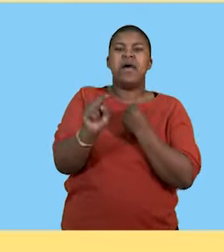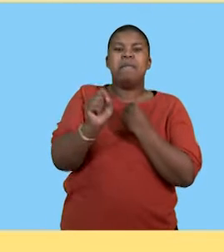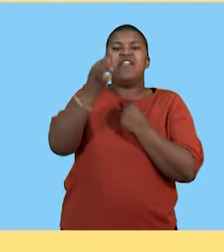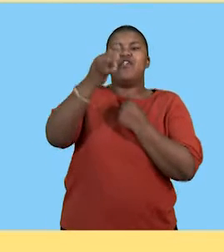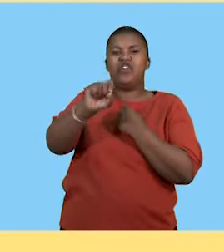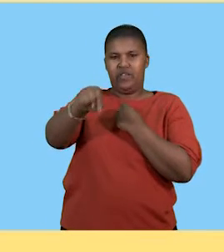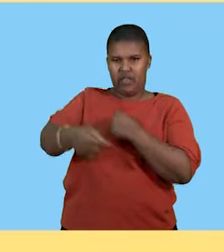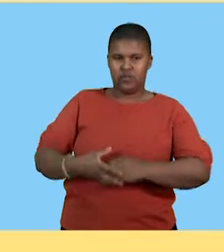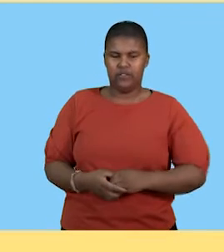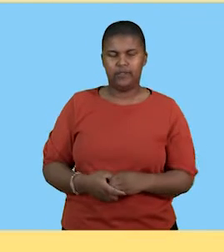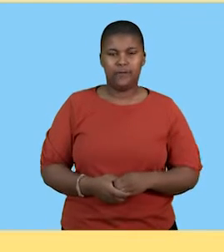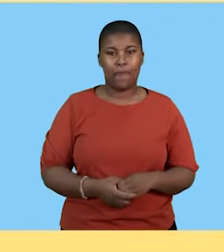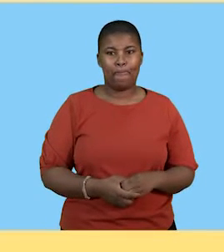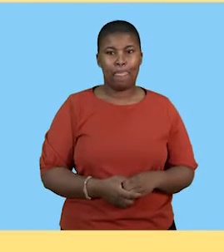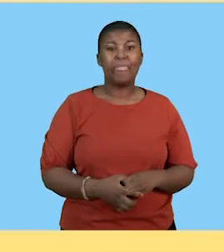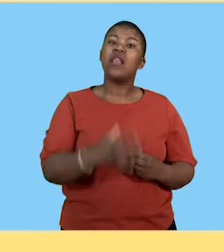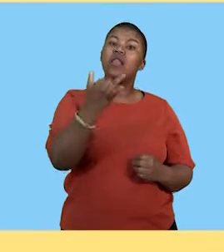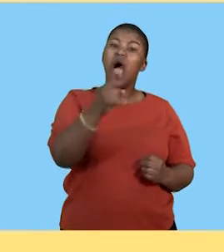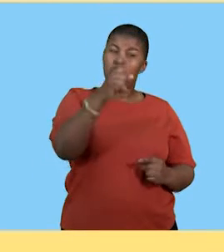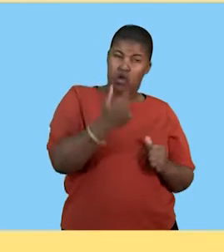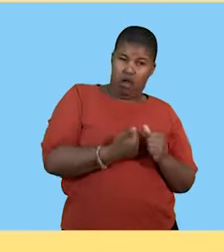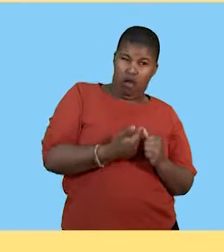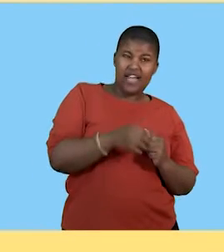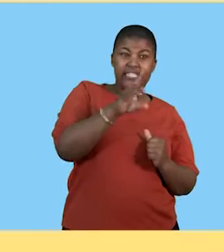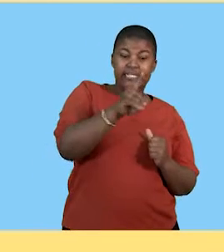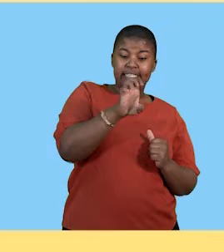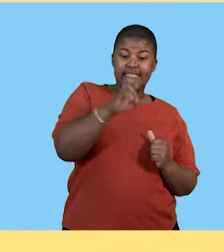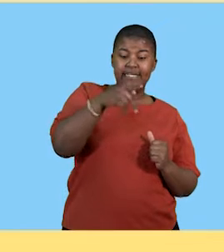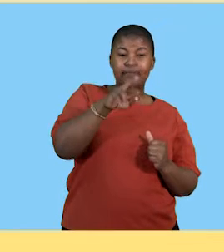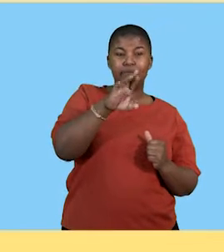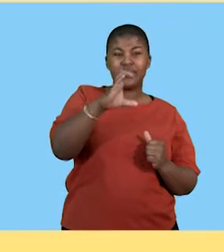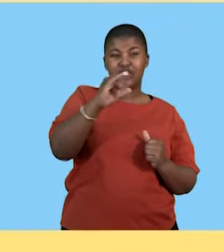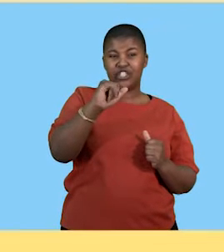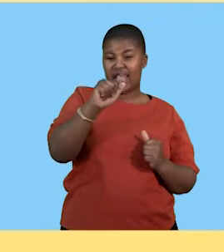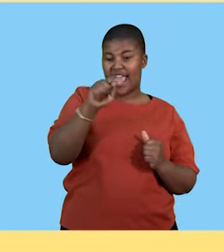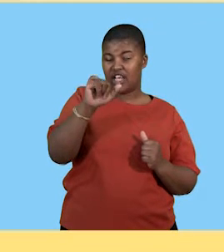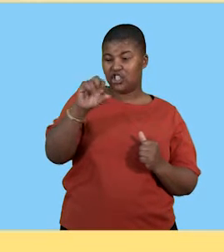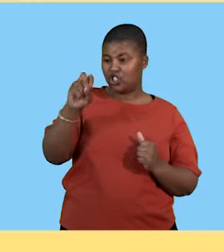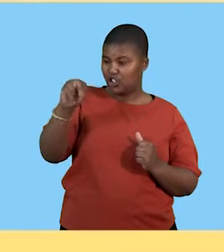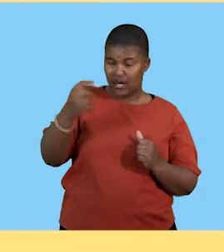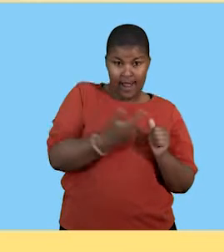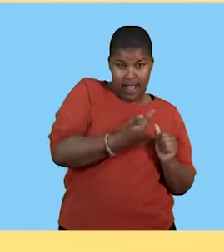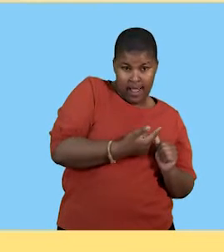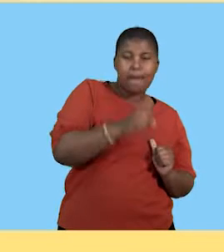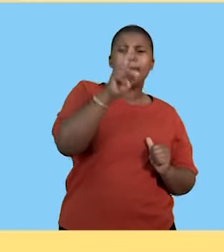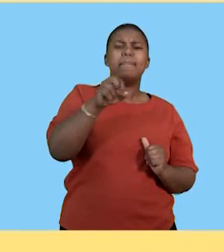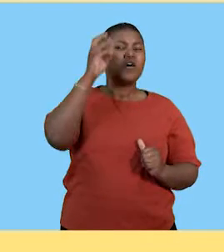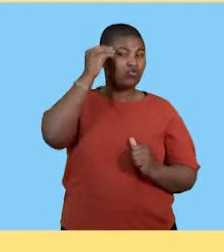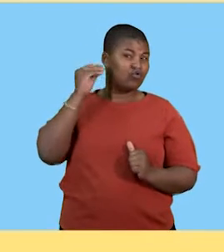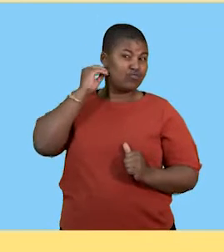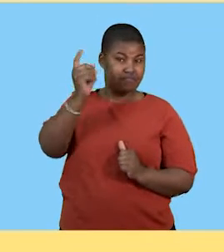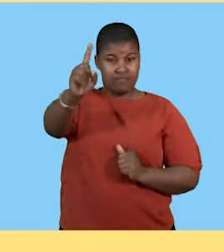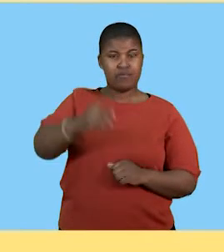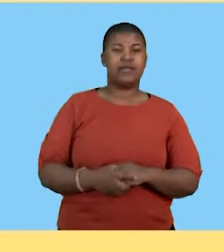30,000. When we calculate depreciation, you have to remember that now we